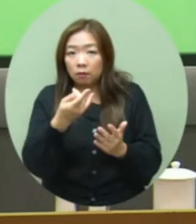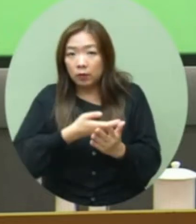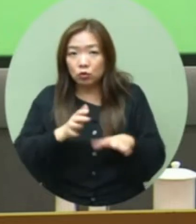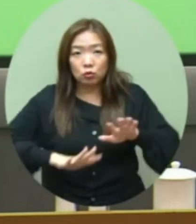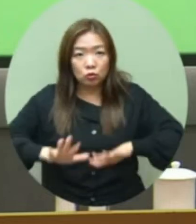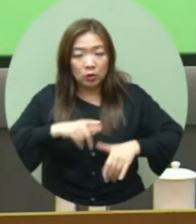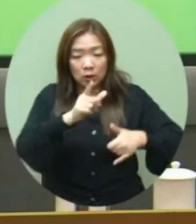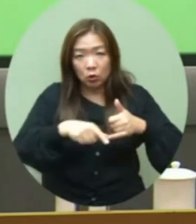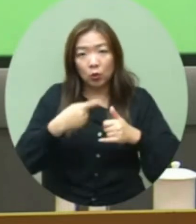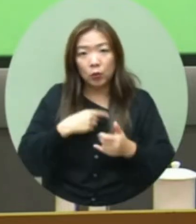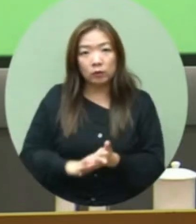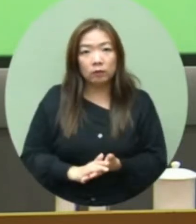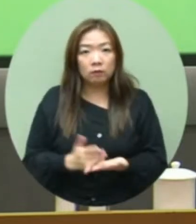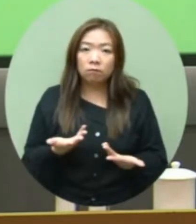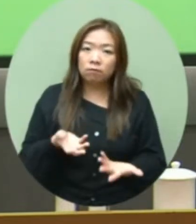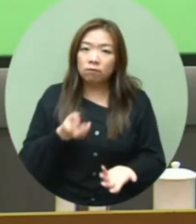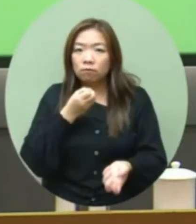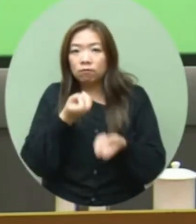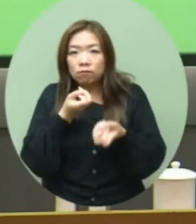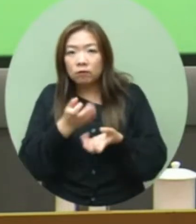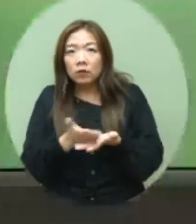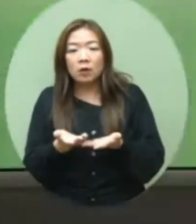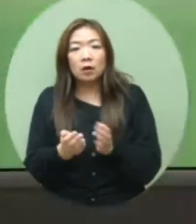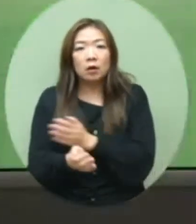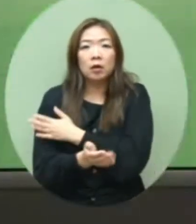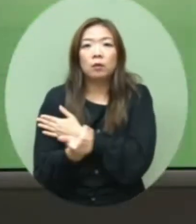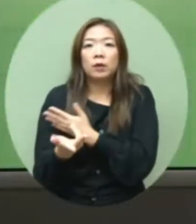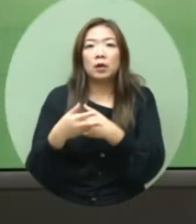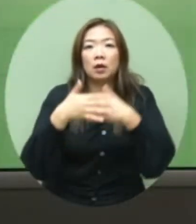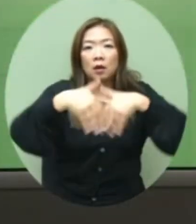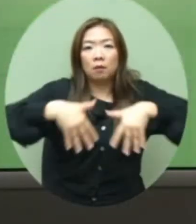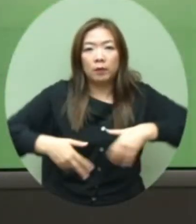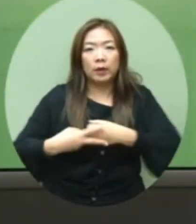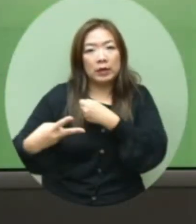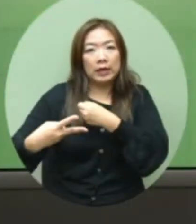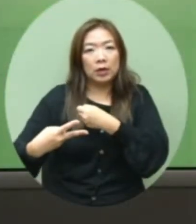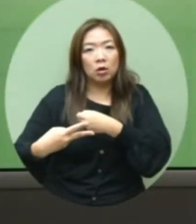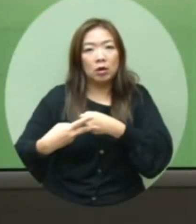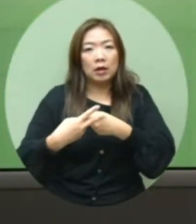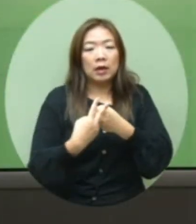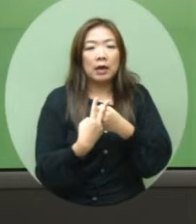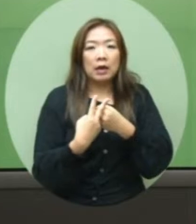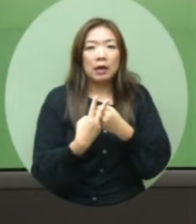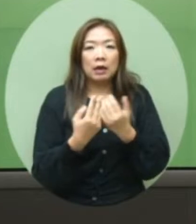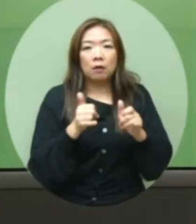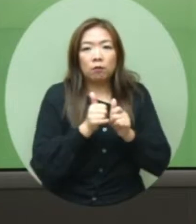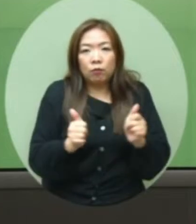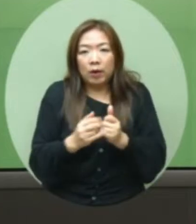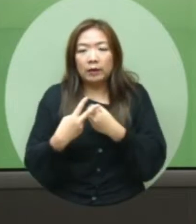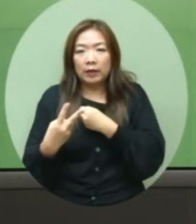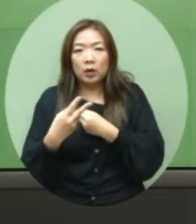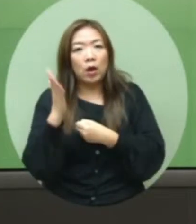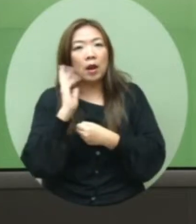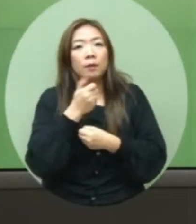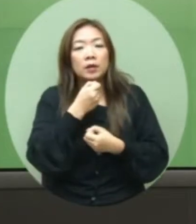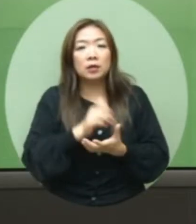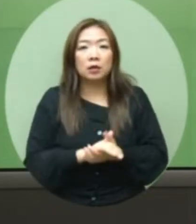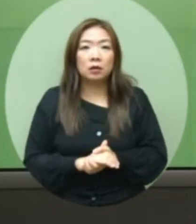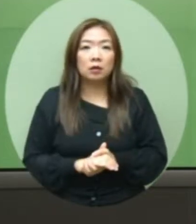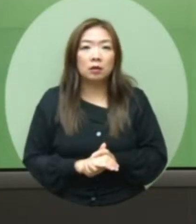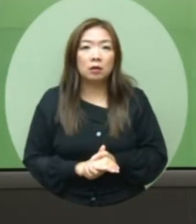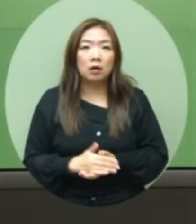of course, we stick to standards in processing applications. Next question. On the right, the gentleman in the second row.